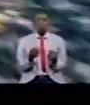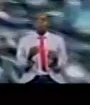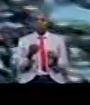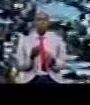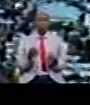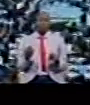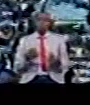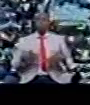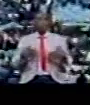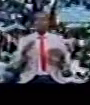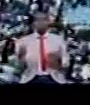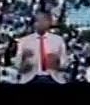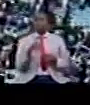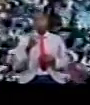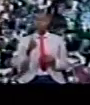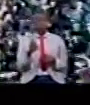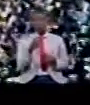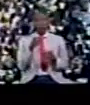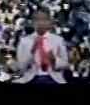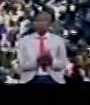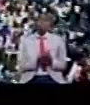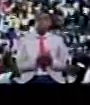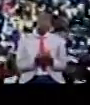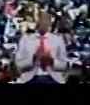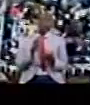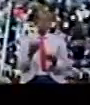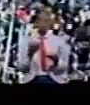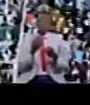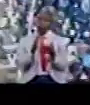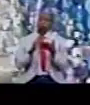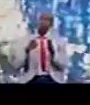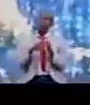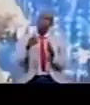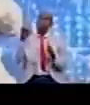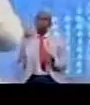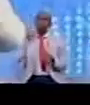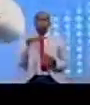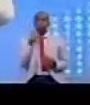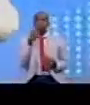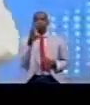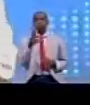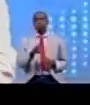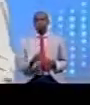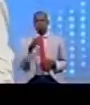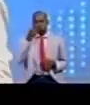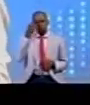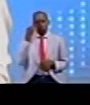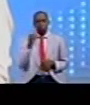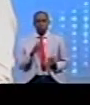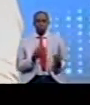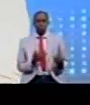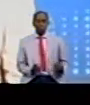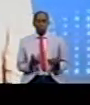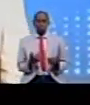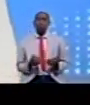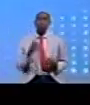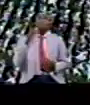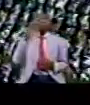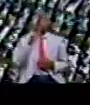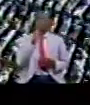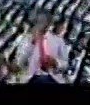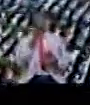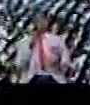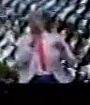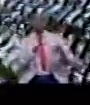that probably, and they thank God for the daughter too, who will open up to the parent at home and all that. And so the mother